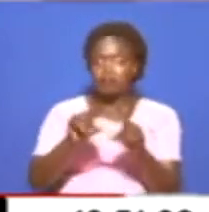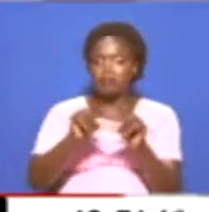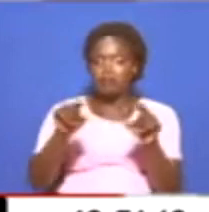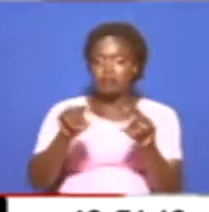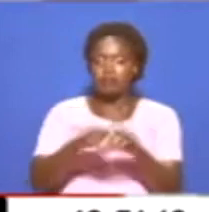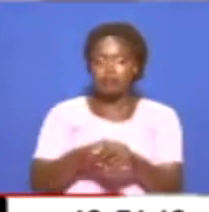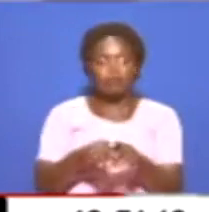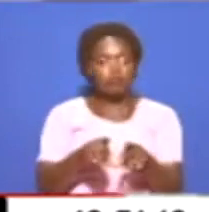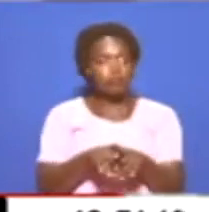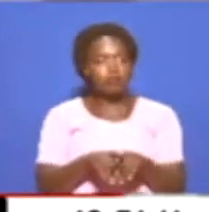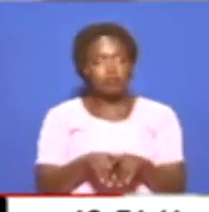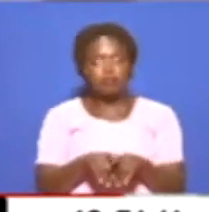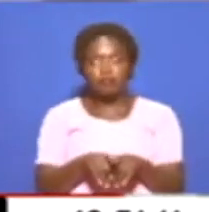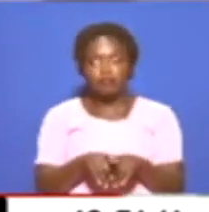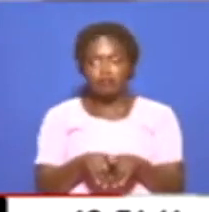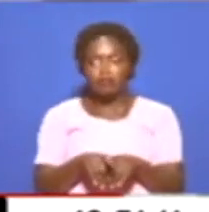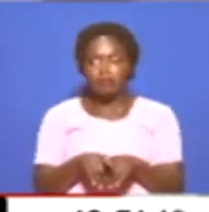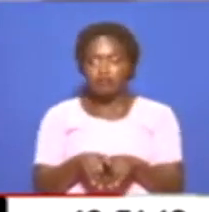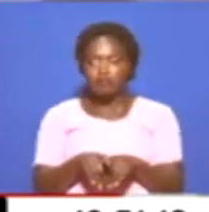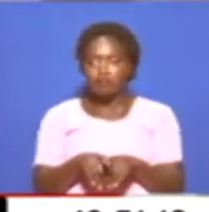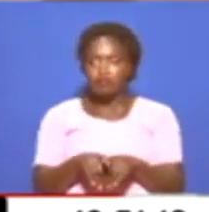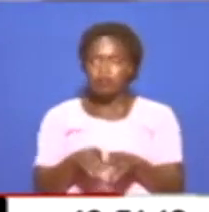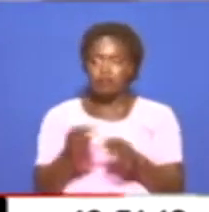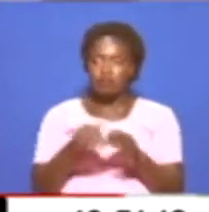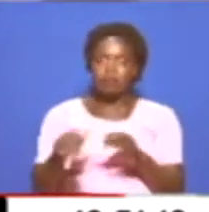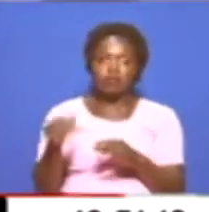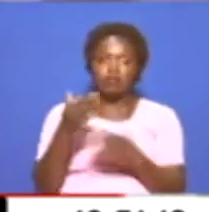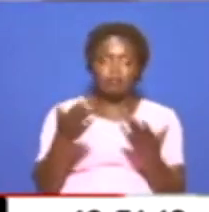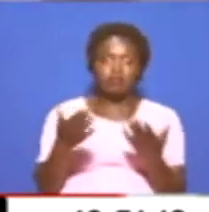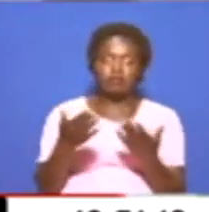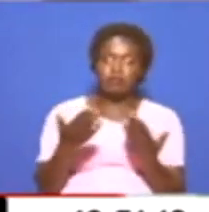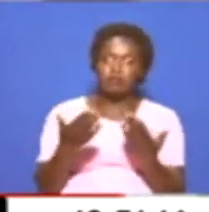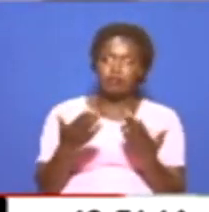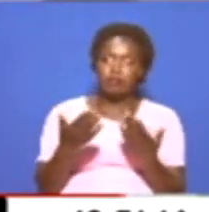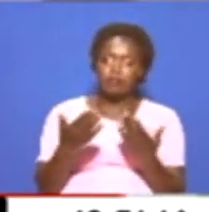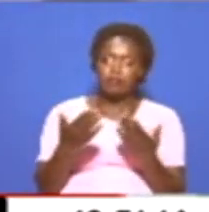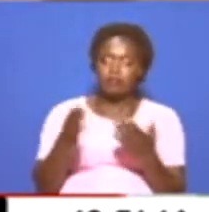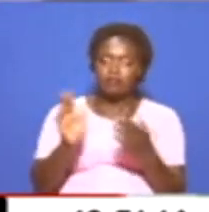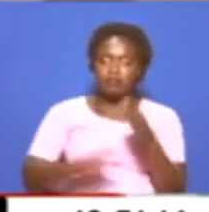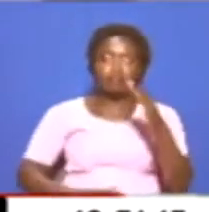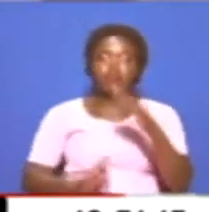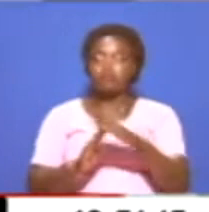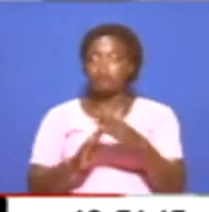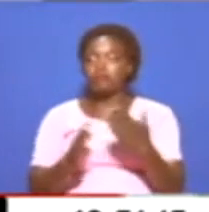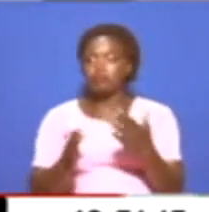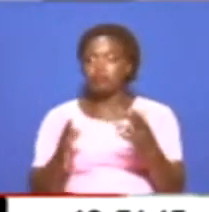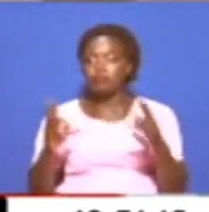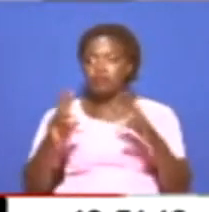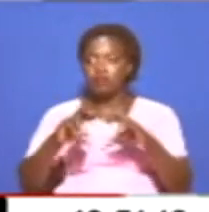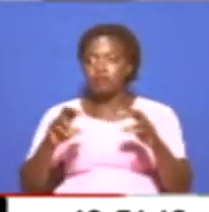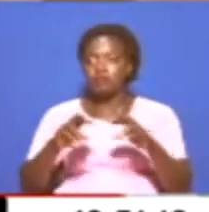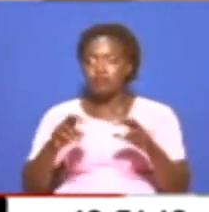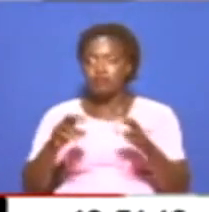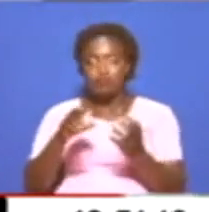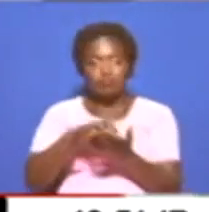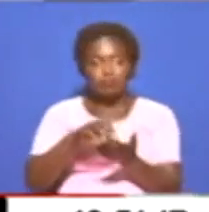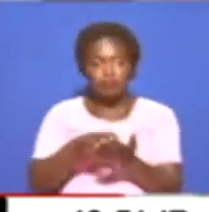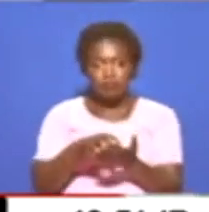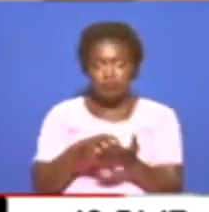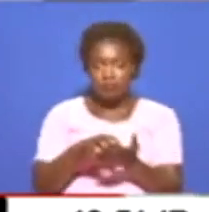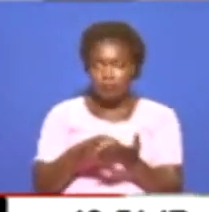still on the same, Diego, you ascribe to the Hustler Nation narrative. And you'll be seeking a seat